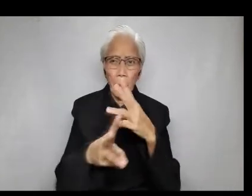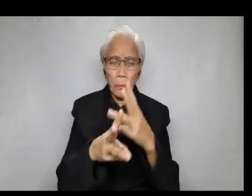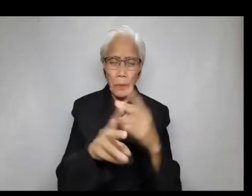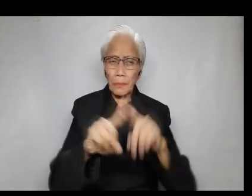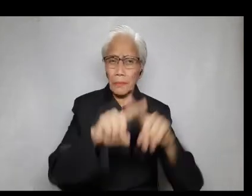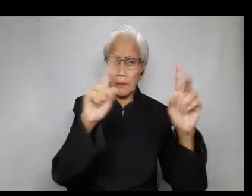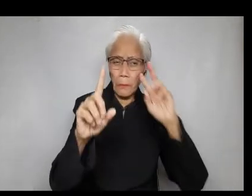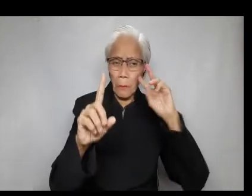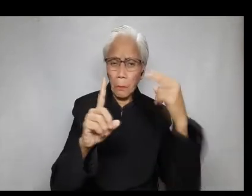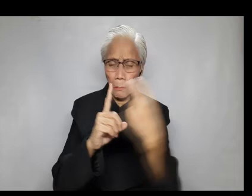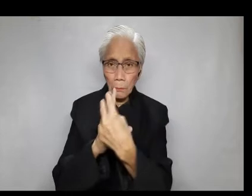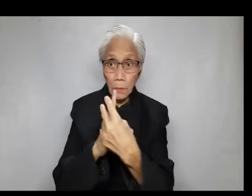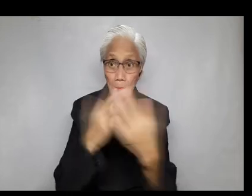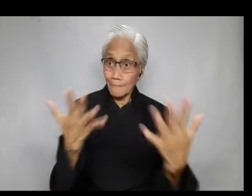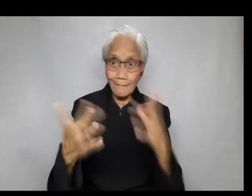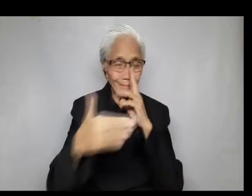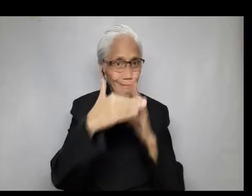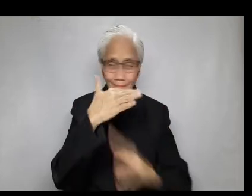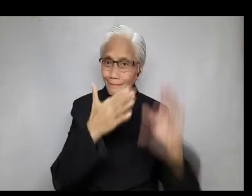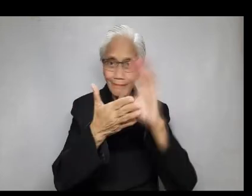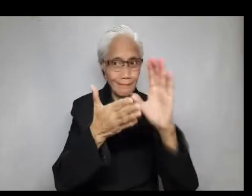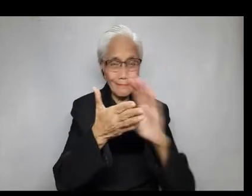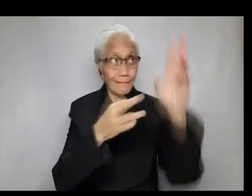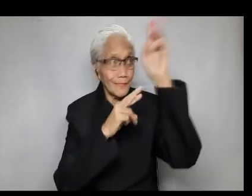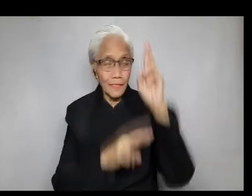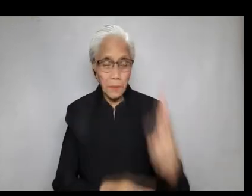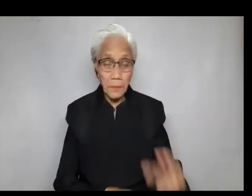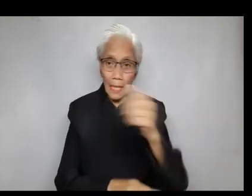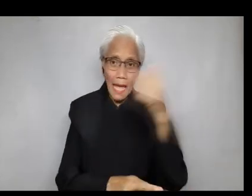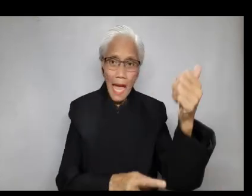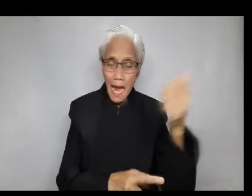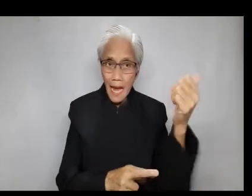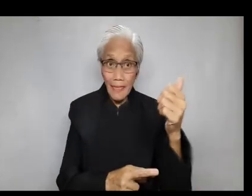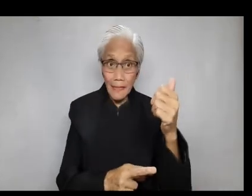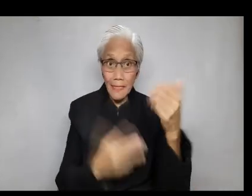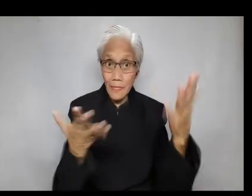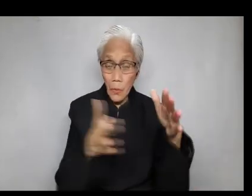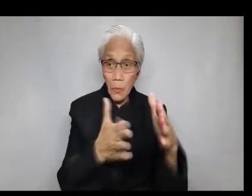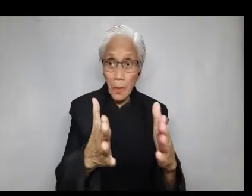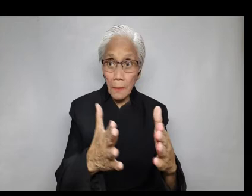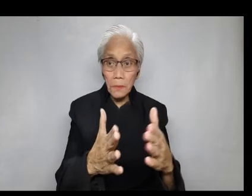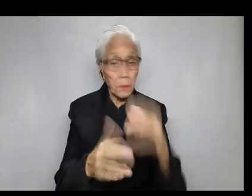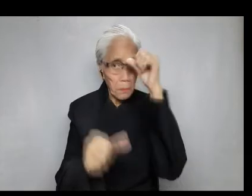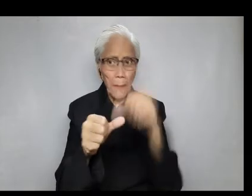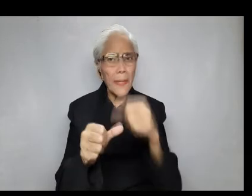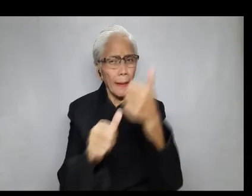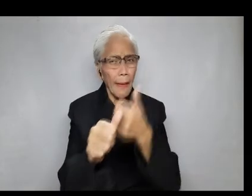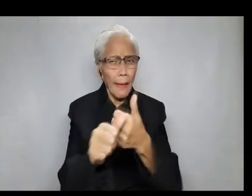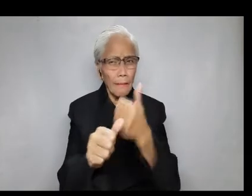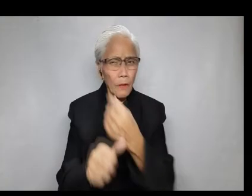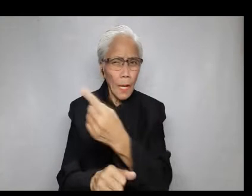Remember, everyone looks at the world from a different point of view. Humble critiquing means respecting the other's point of